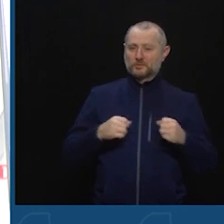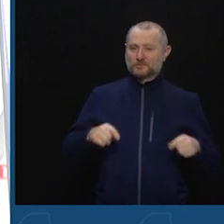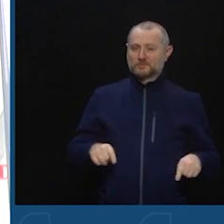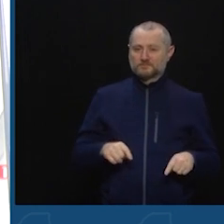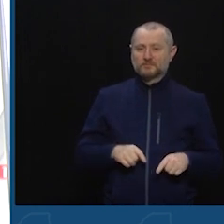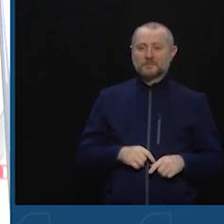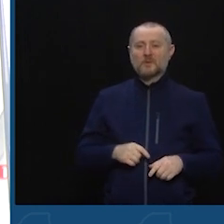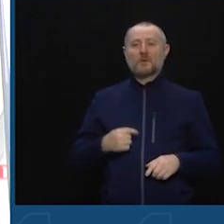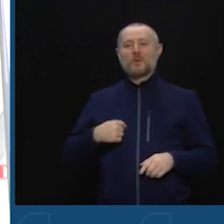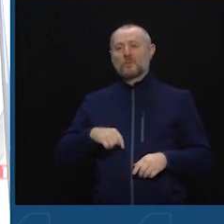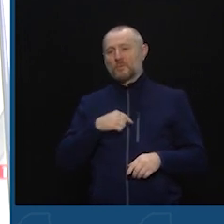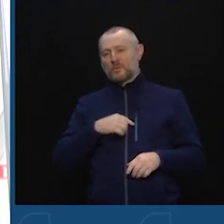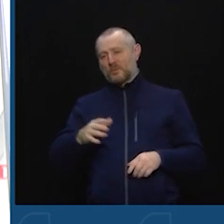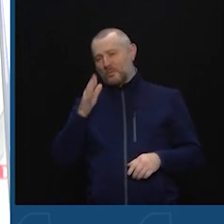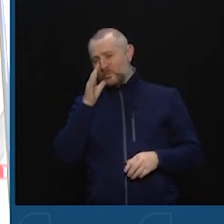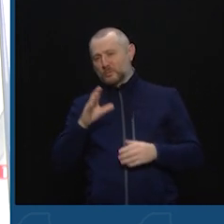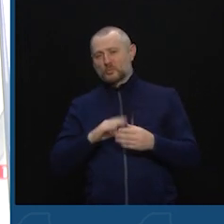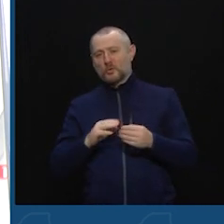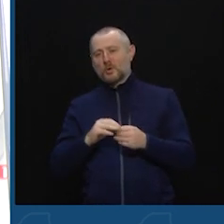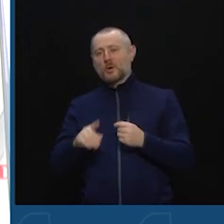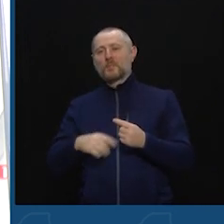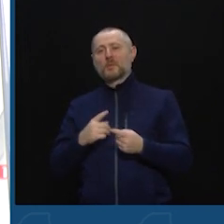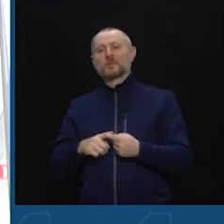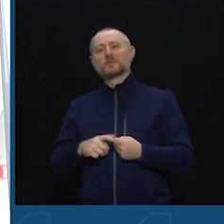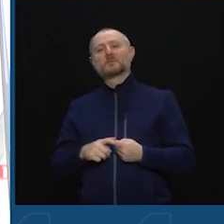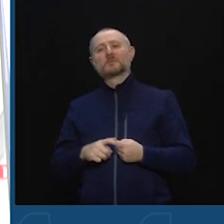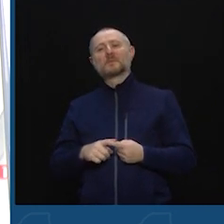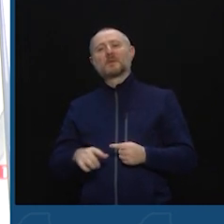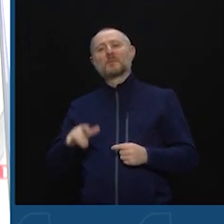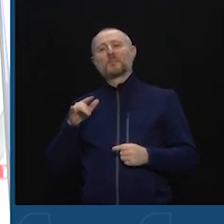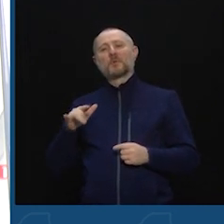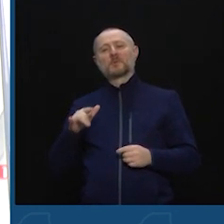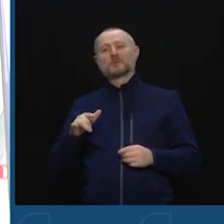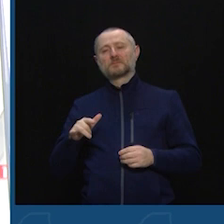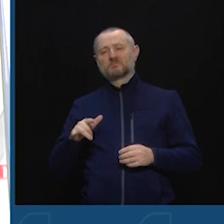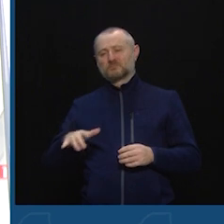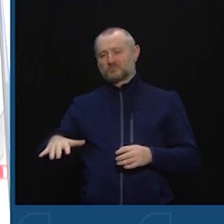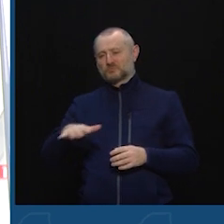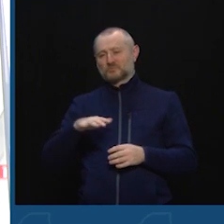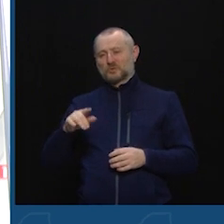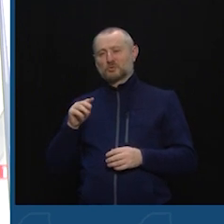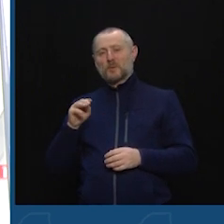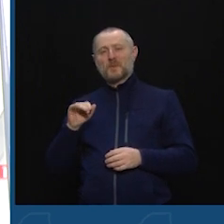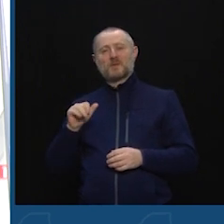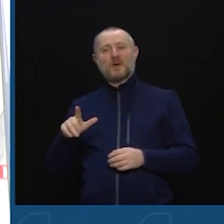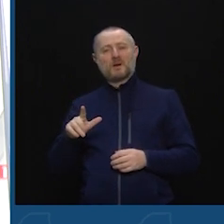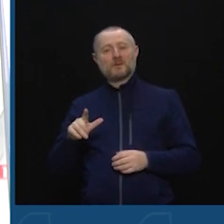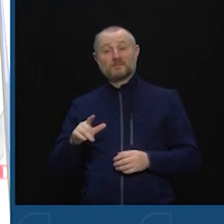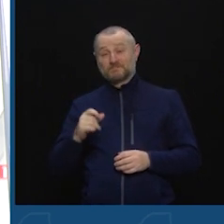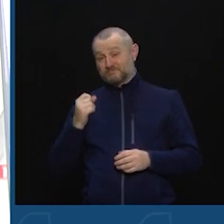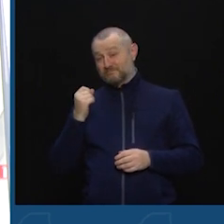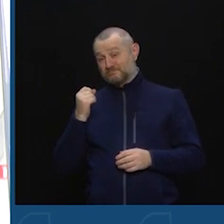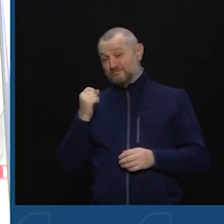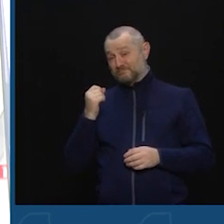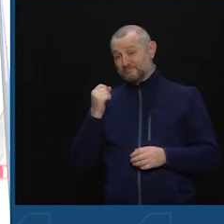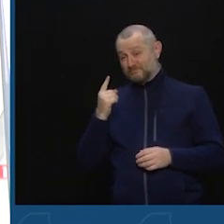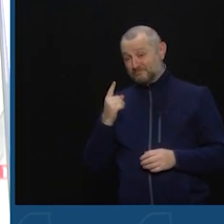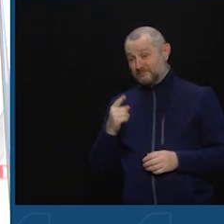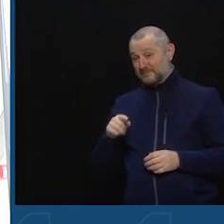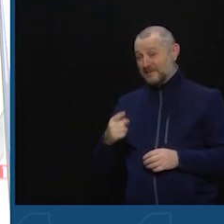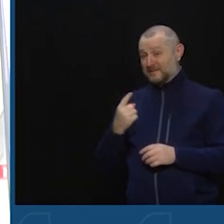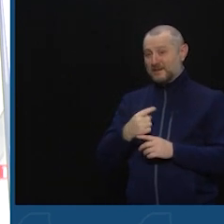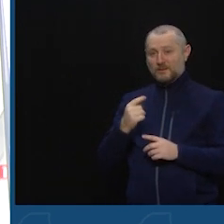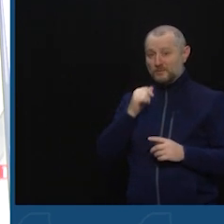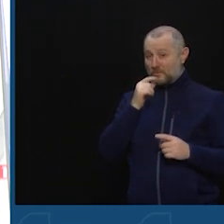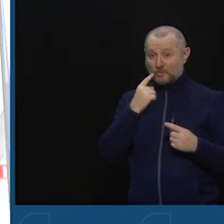to talk a lot about the terminal, but underneath it, this day would not have occurred without the support of our elected leaders, and